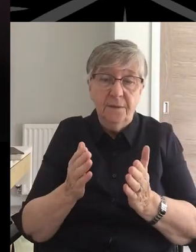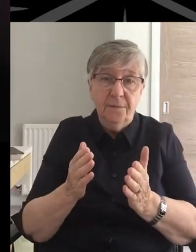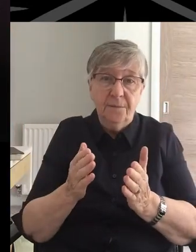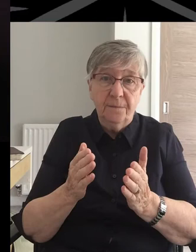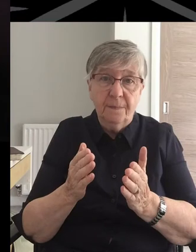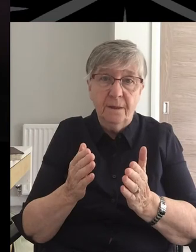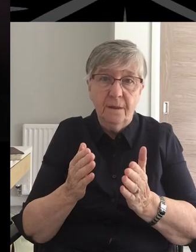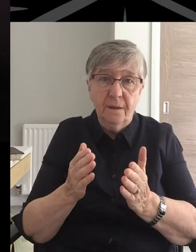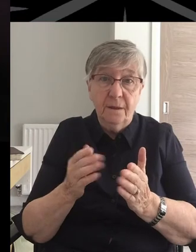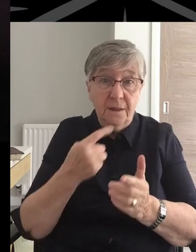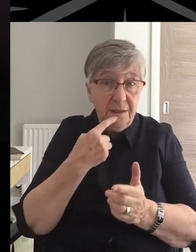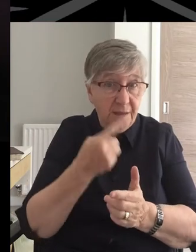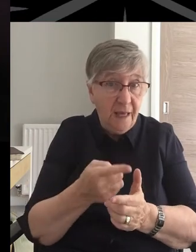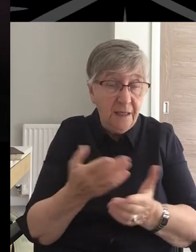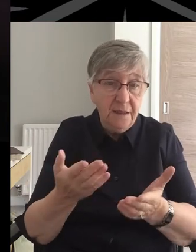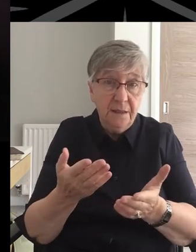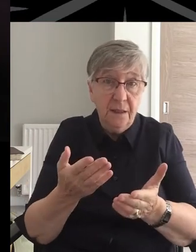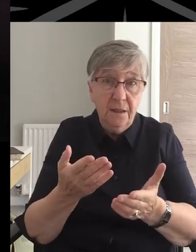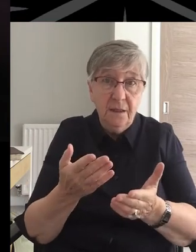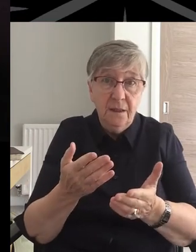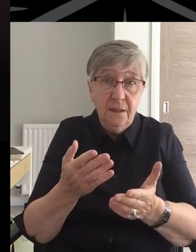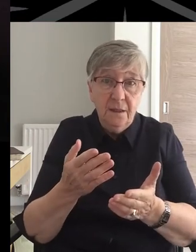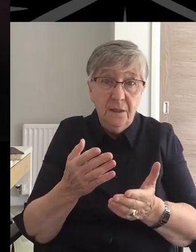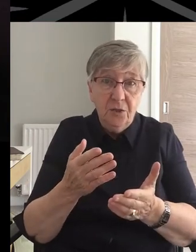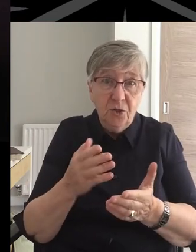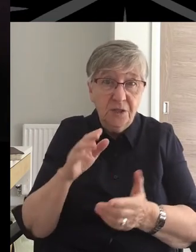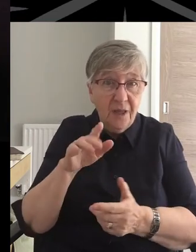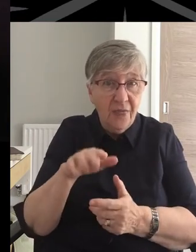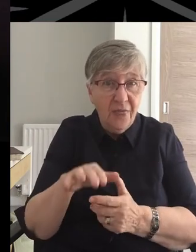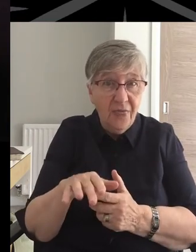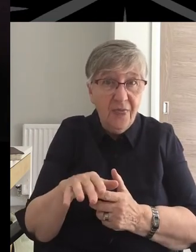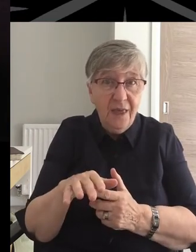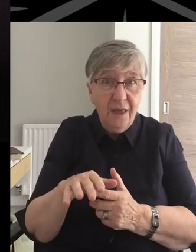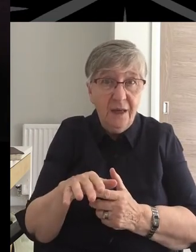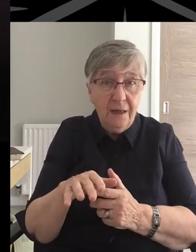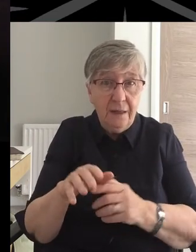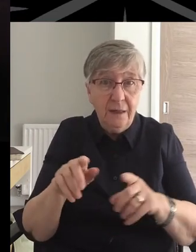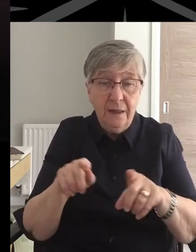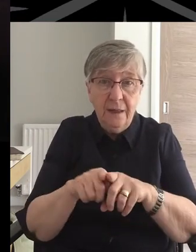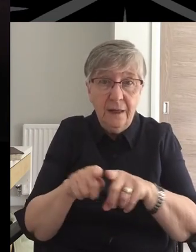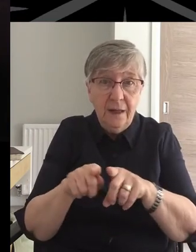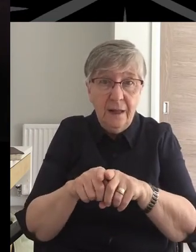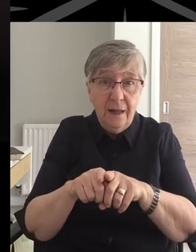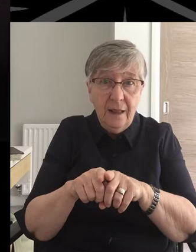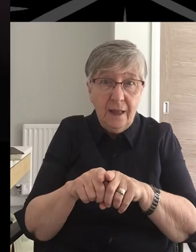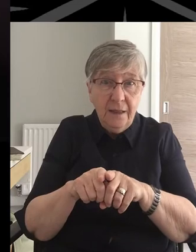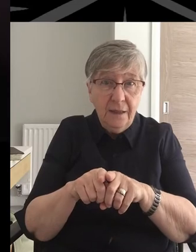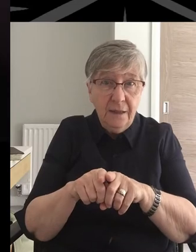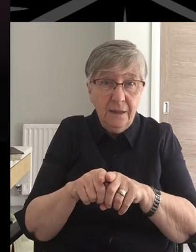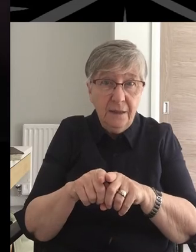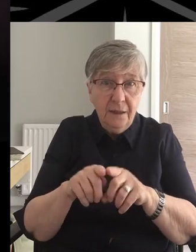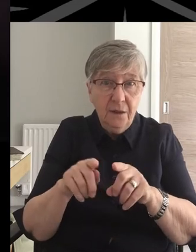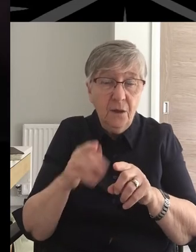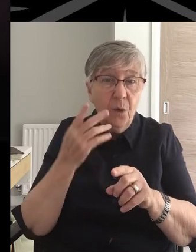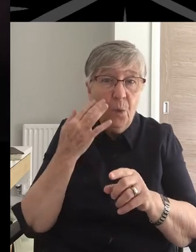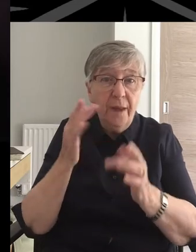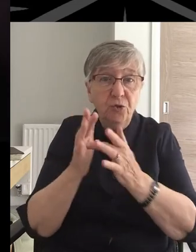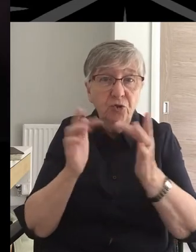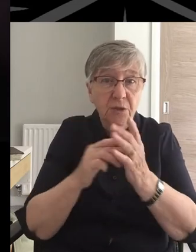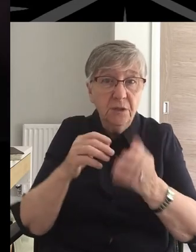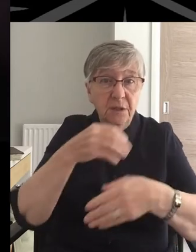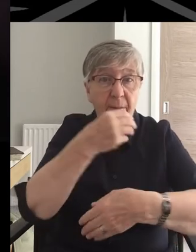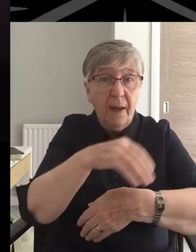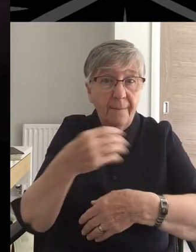suggesting just there, like it was when Jesus was